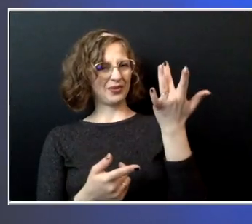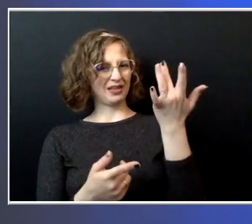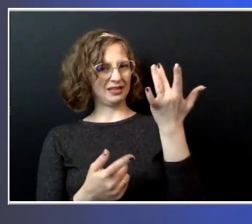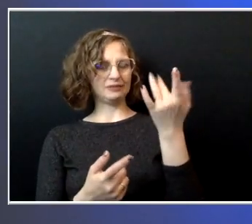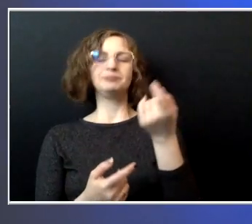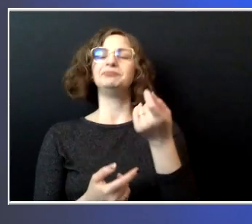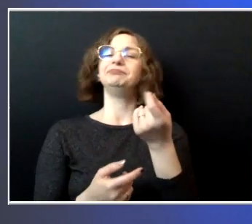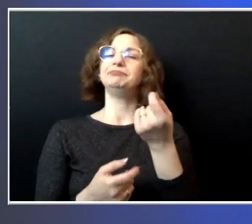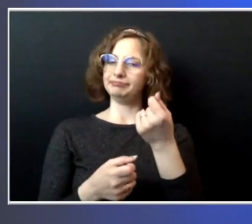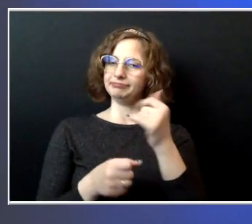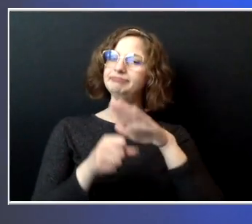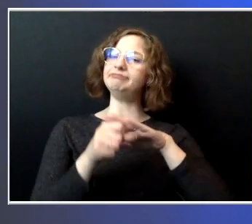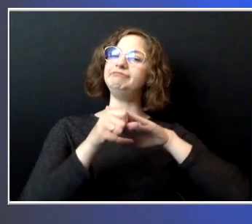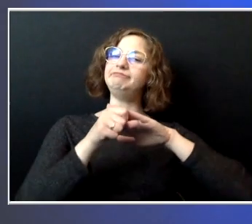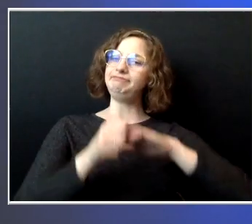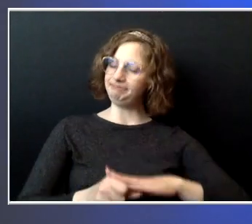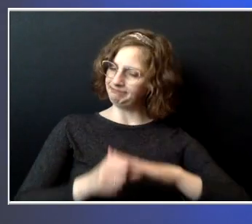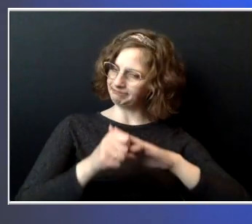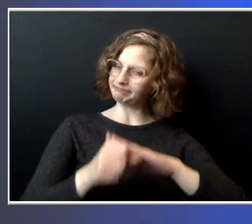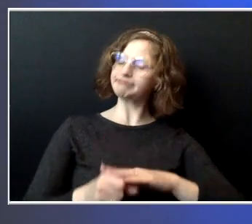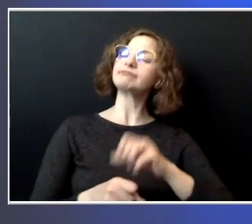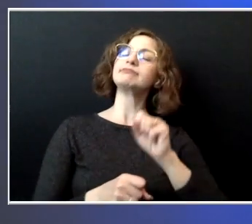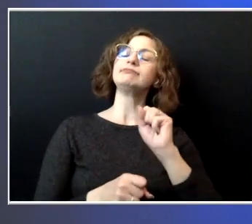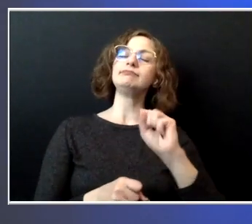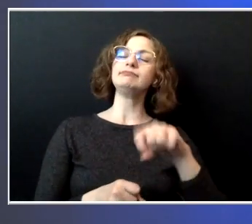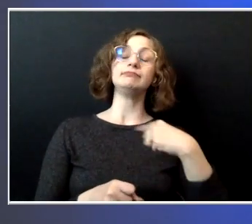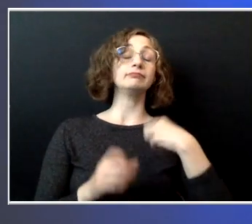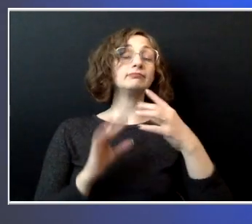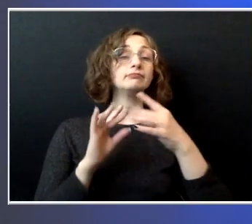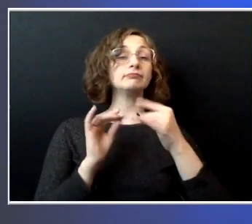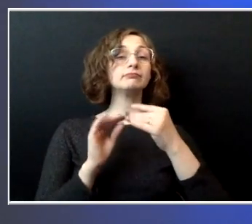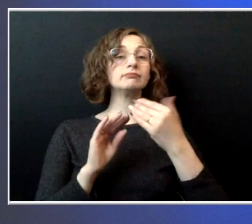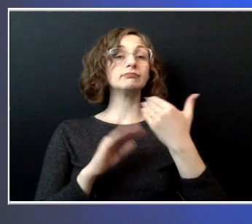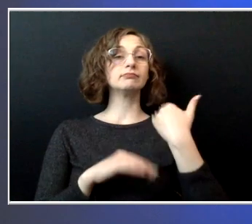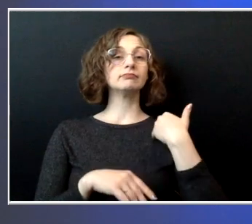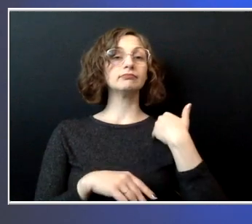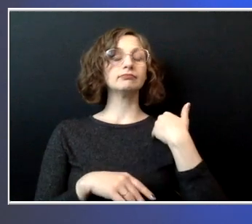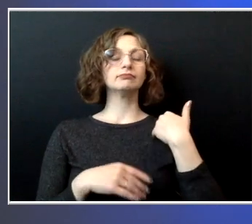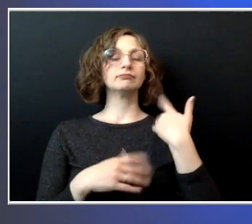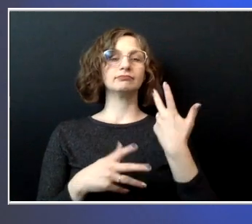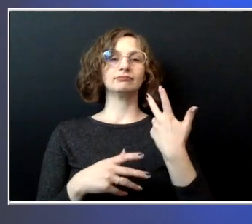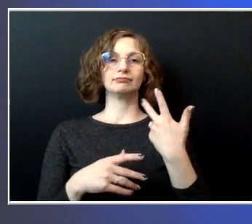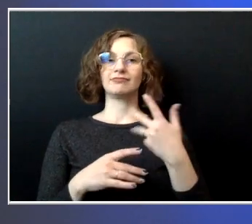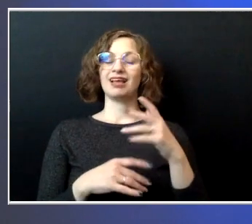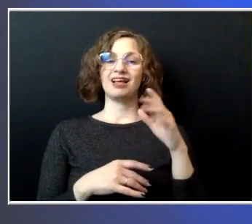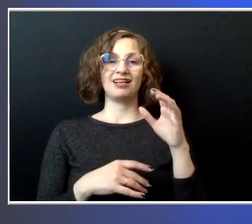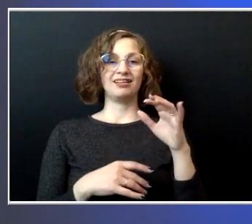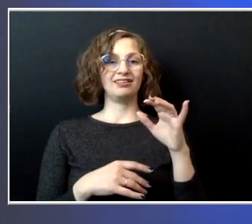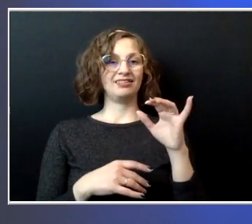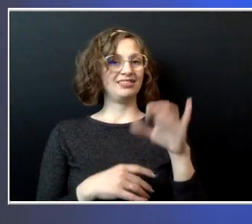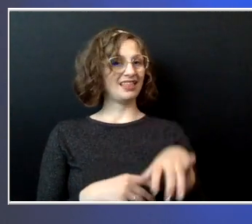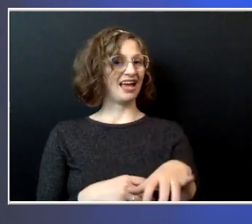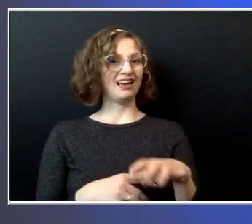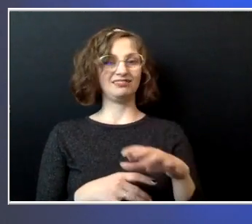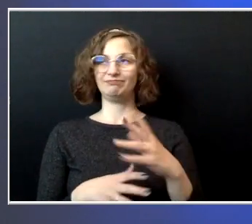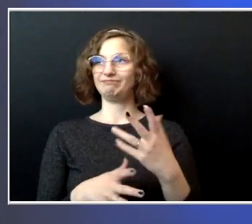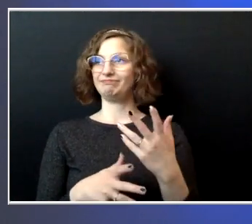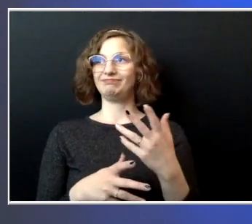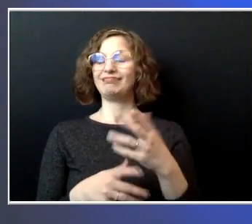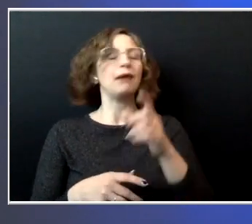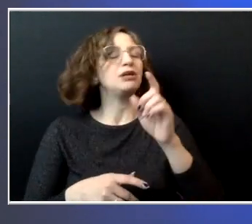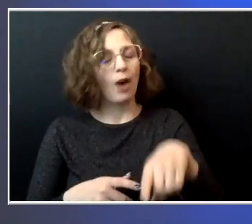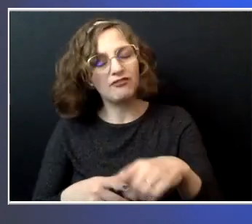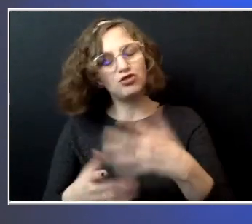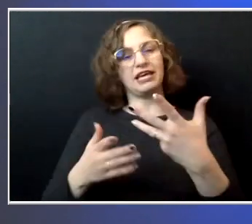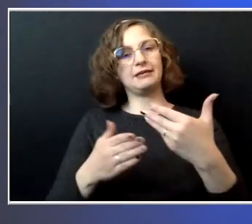mentioned earlier, the volume of care and keeping your skills fresh. It's your support staff to support you in the care that you